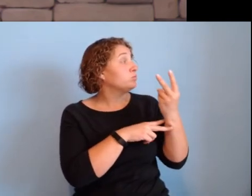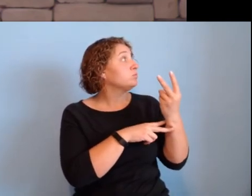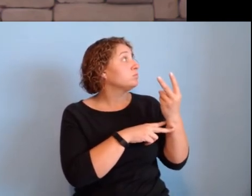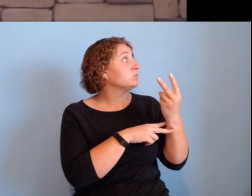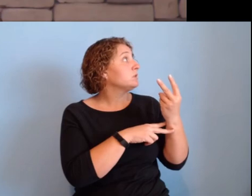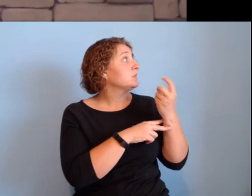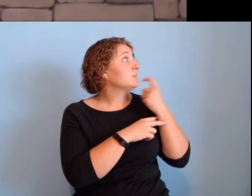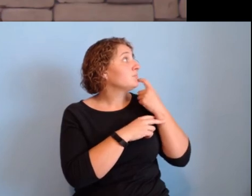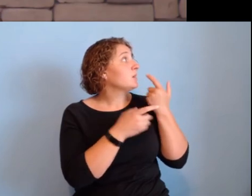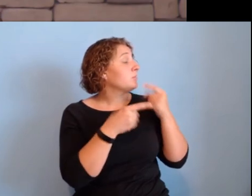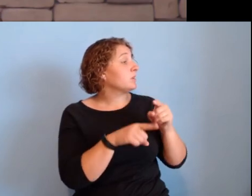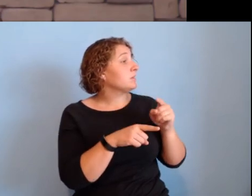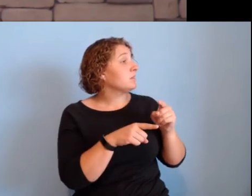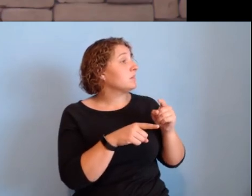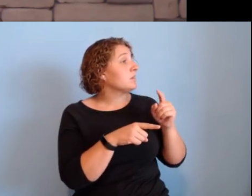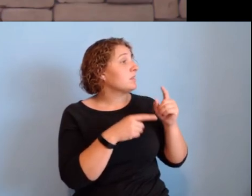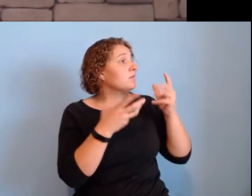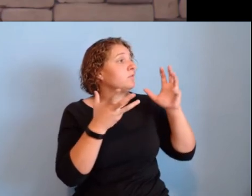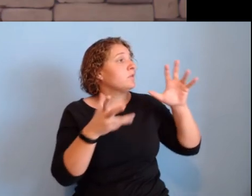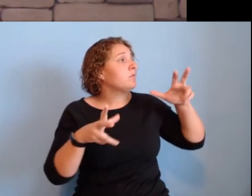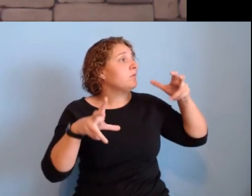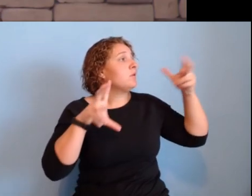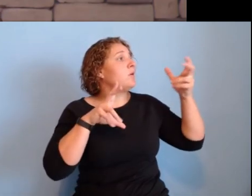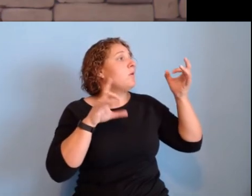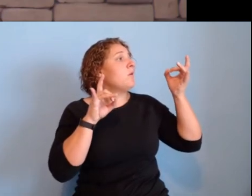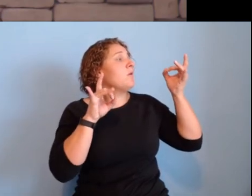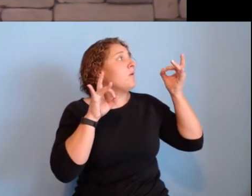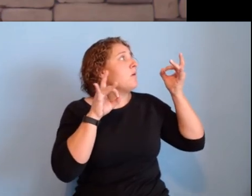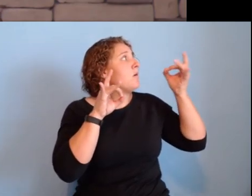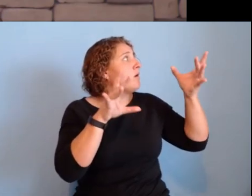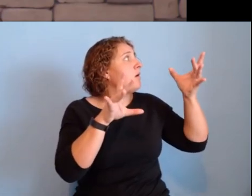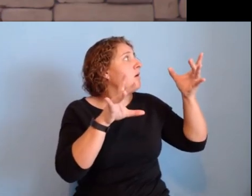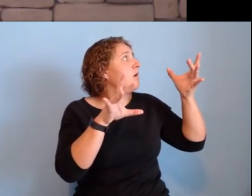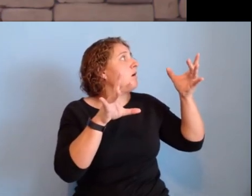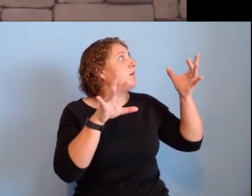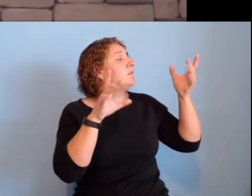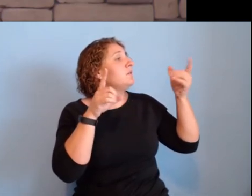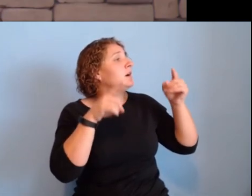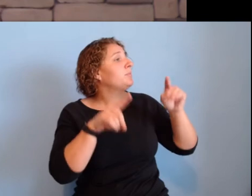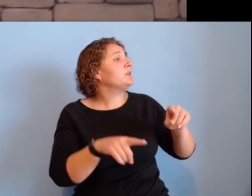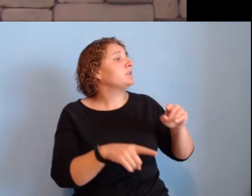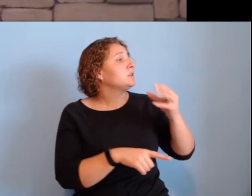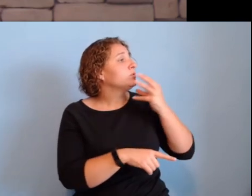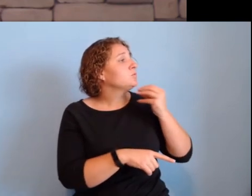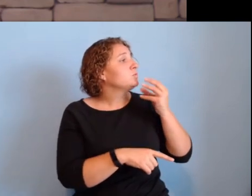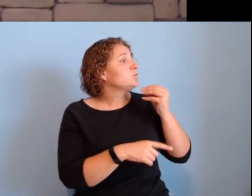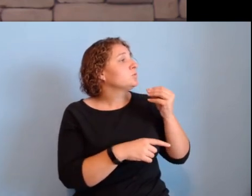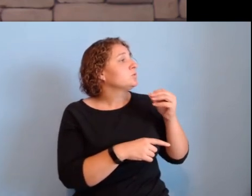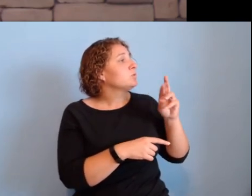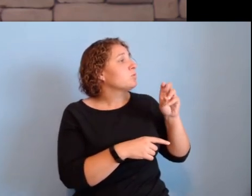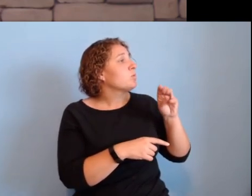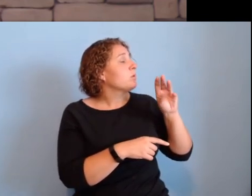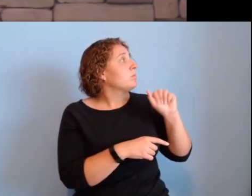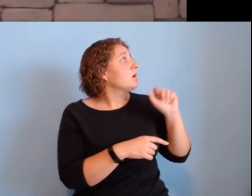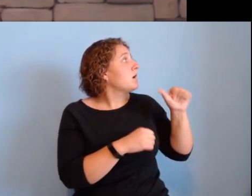Out of the aftermath of the horror of what happened to the Jews, the Roma, and other peoples at the hands of the Nazis,